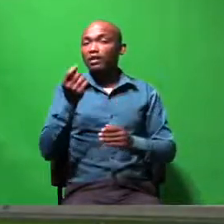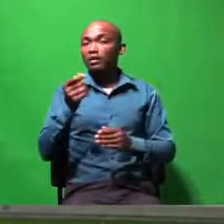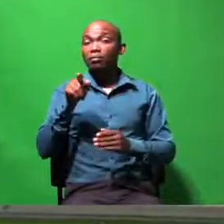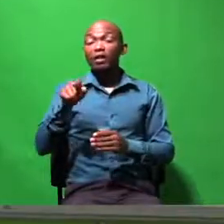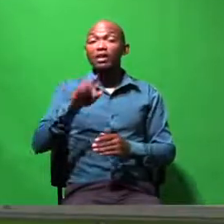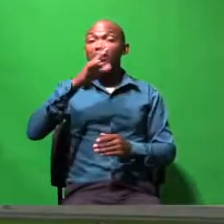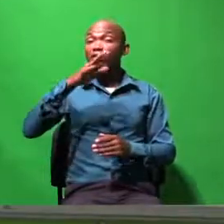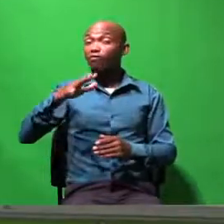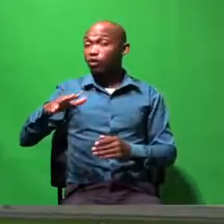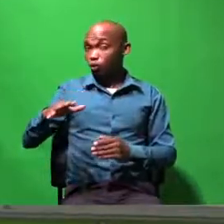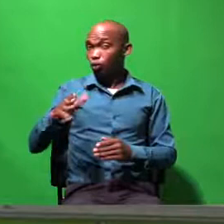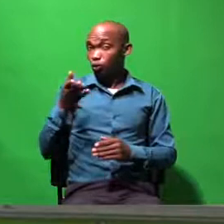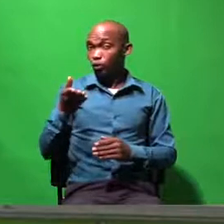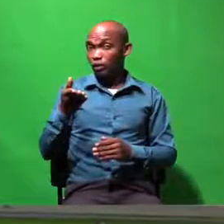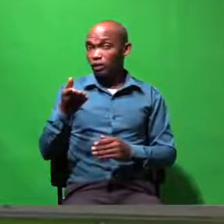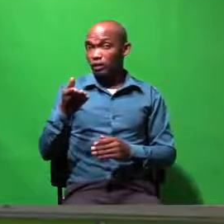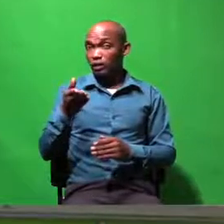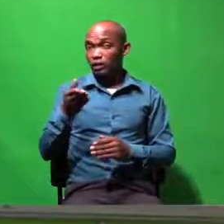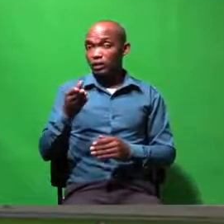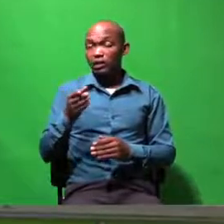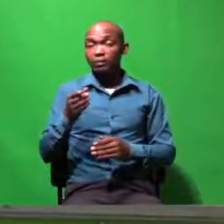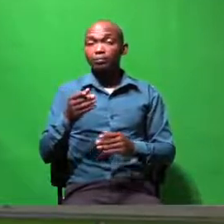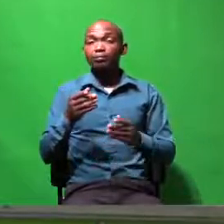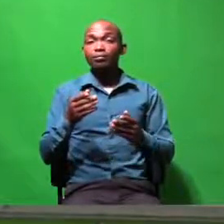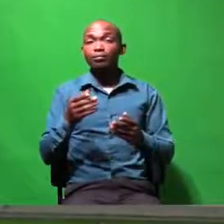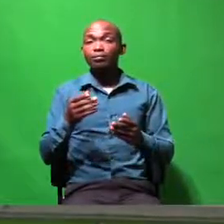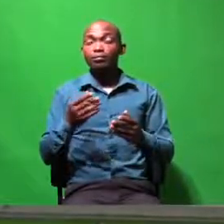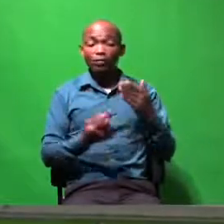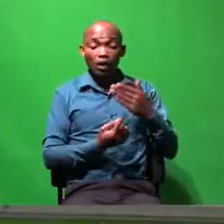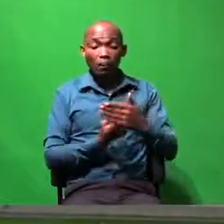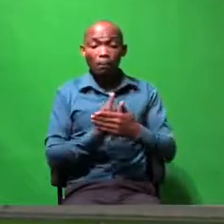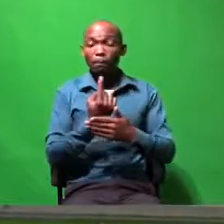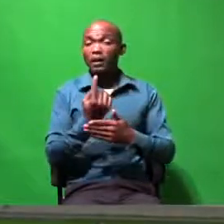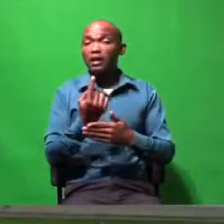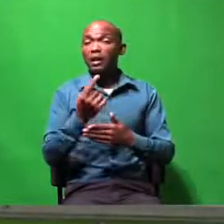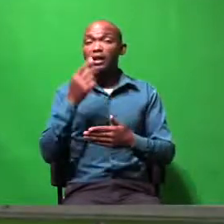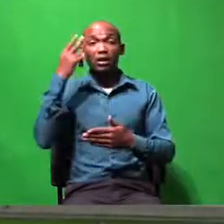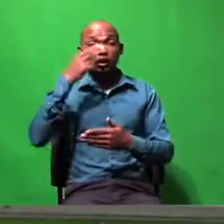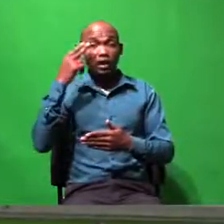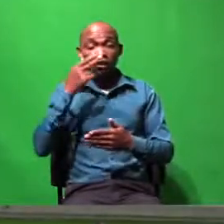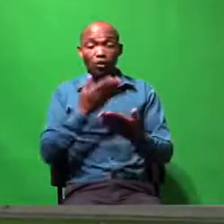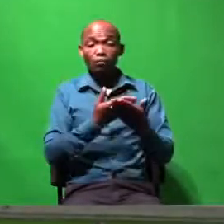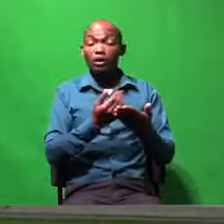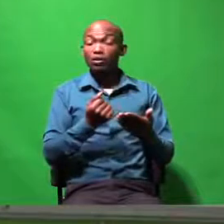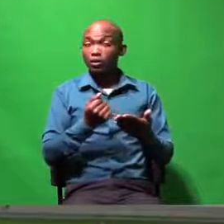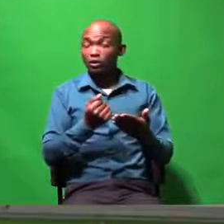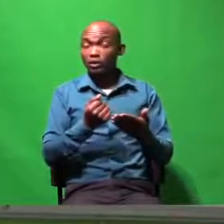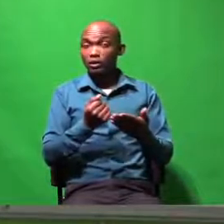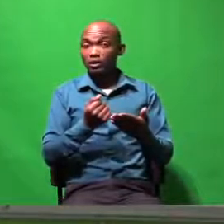is free from such pigments. And why appeared pale yellow? Because they